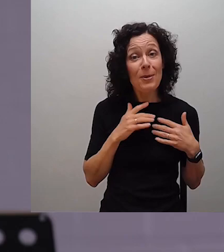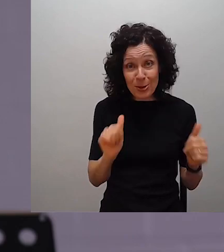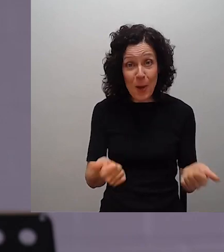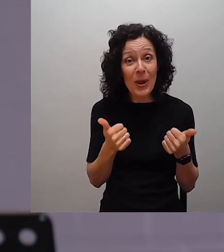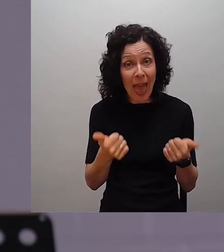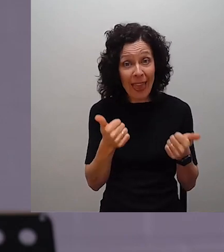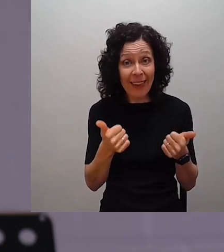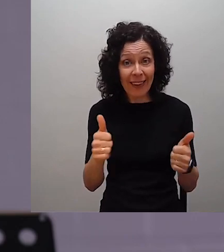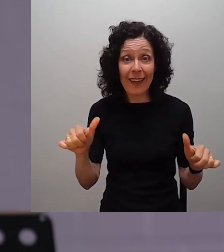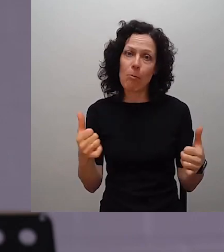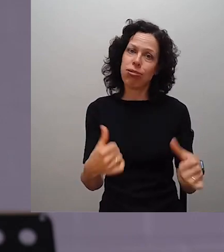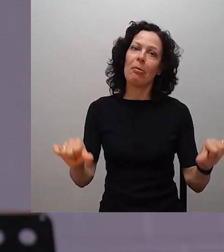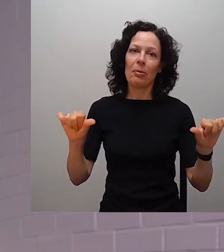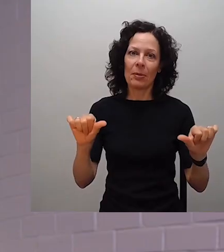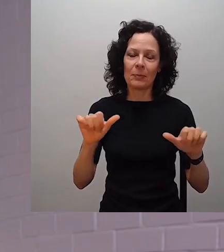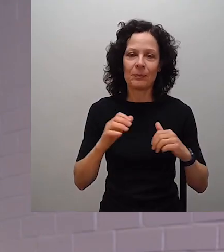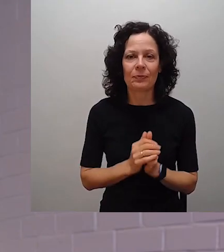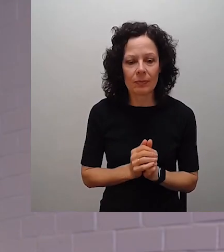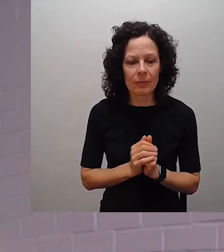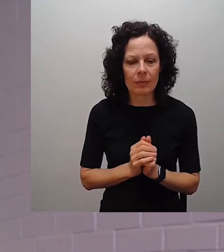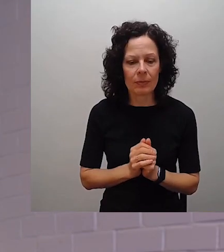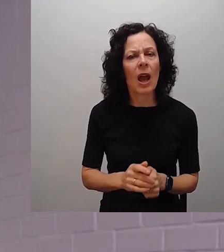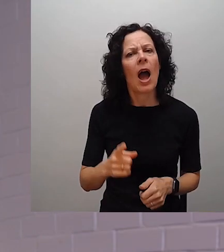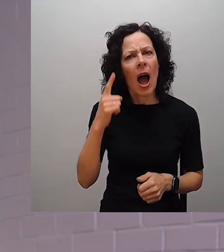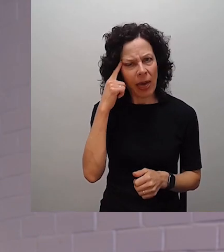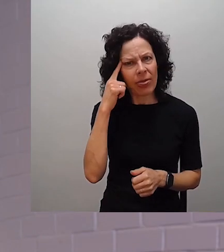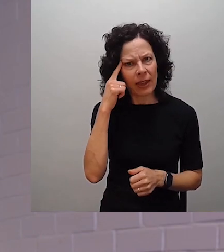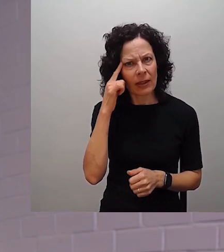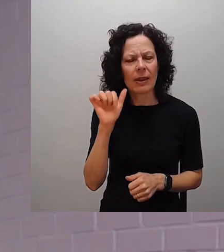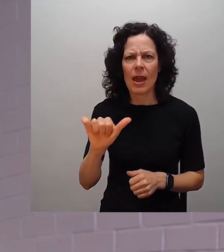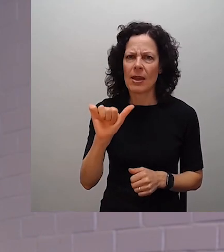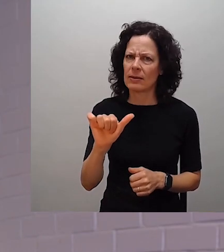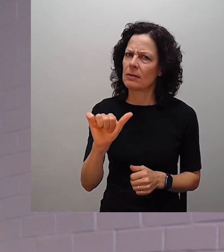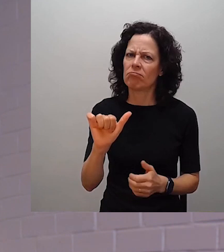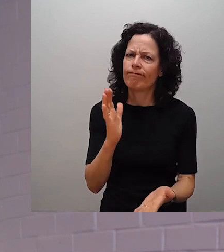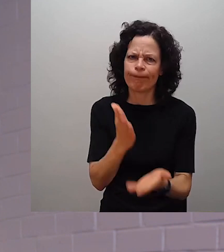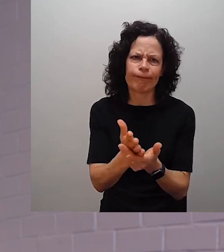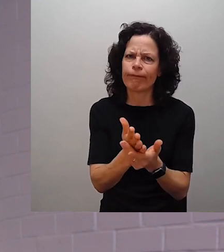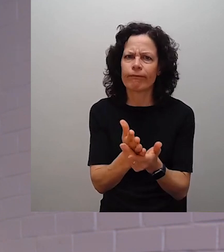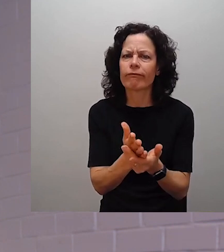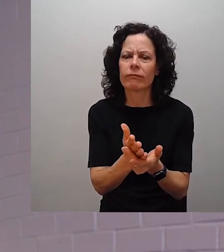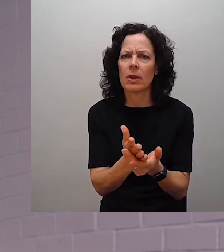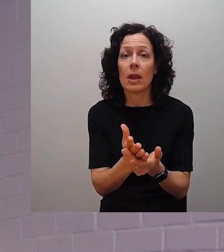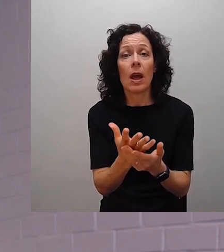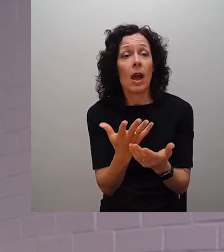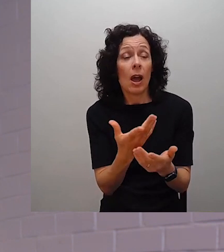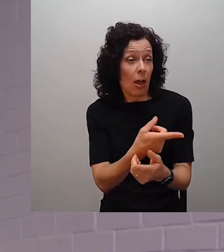okay in the end. I think so, 100%. I think the fact that